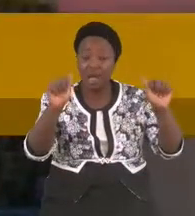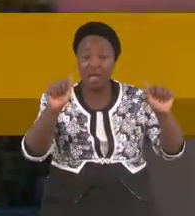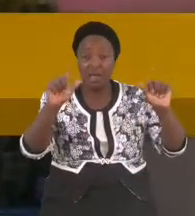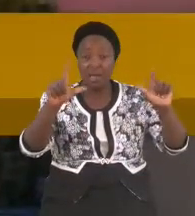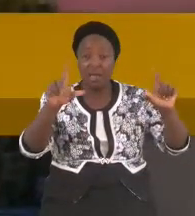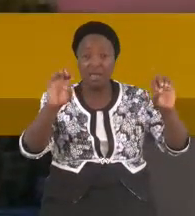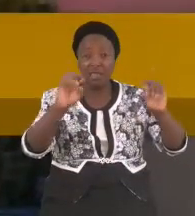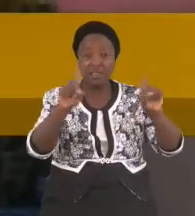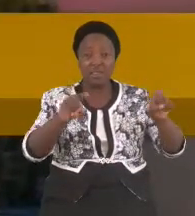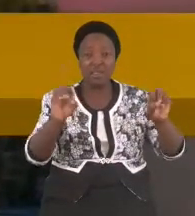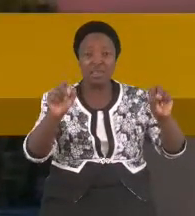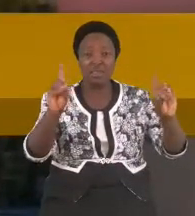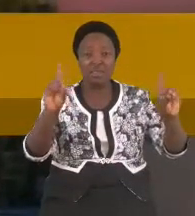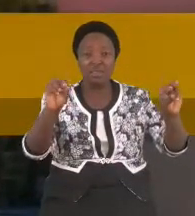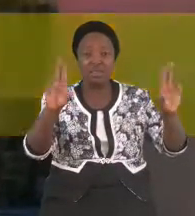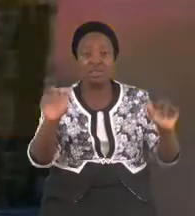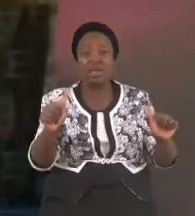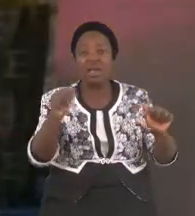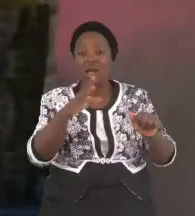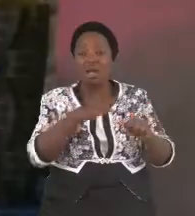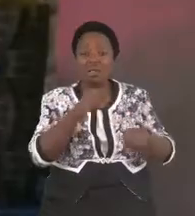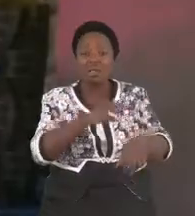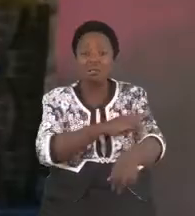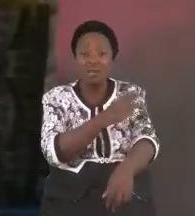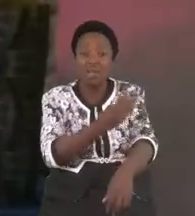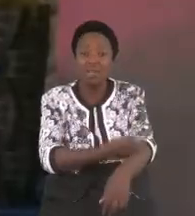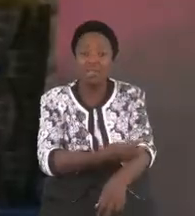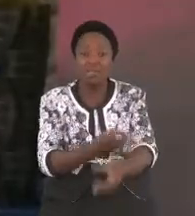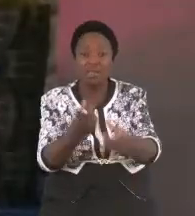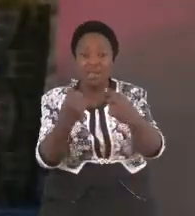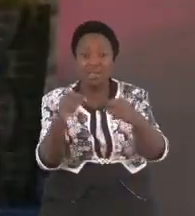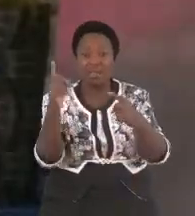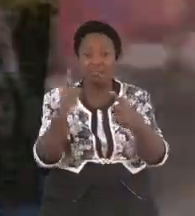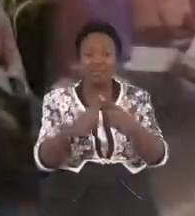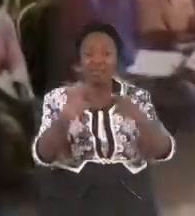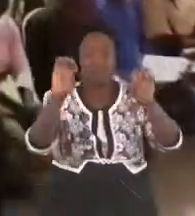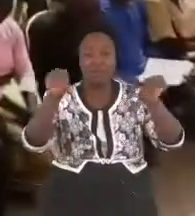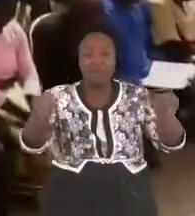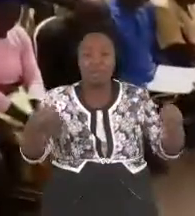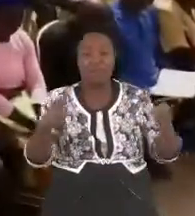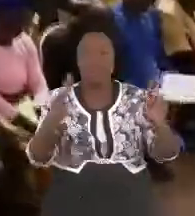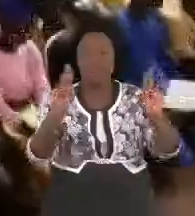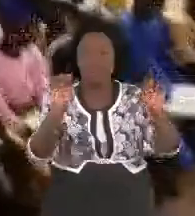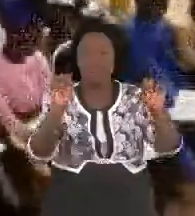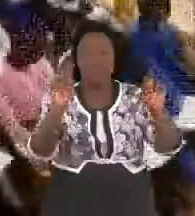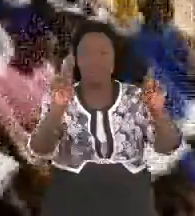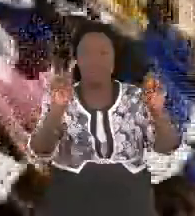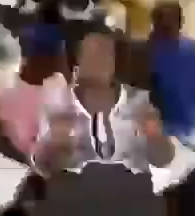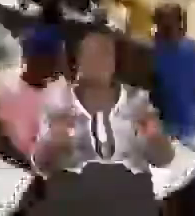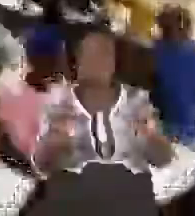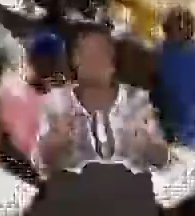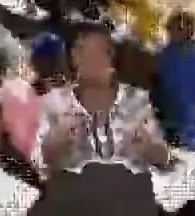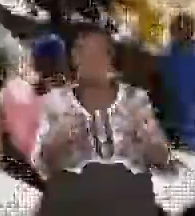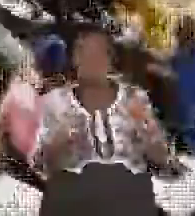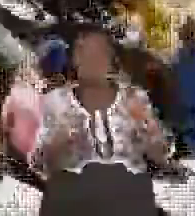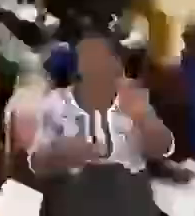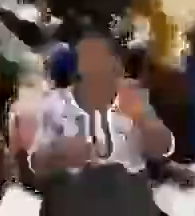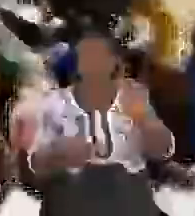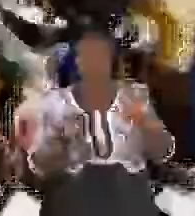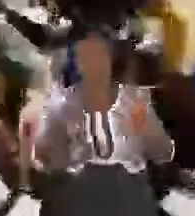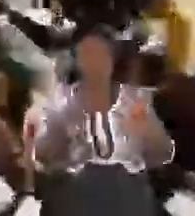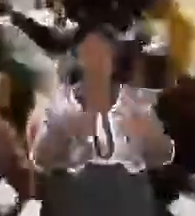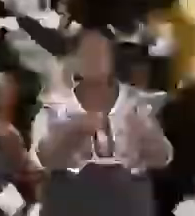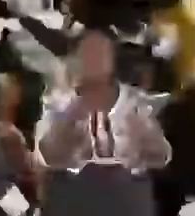the scriptures, came to Ephesus. Verse 25, he said, this man was